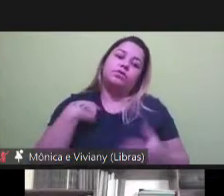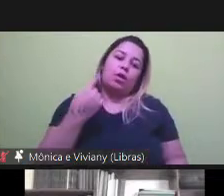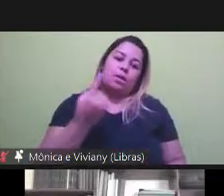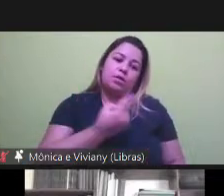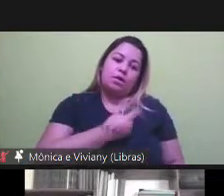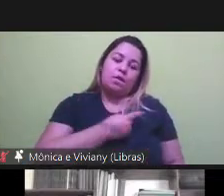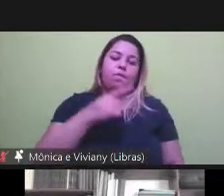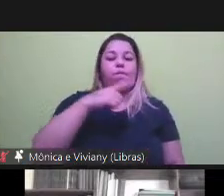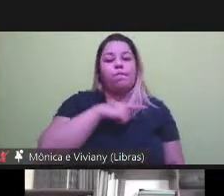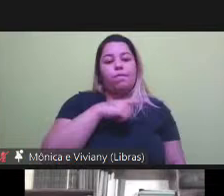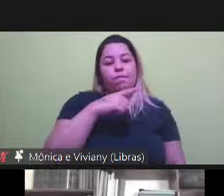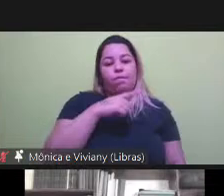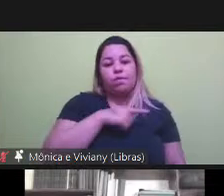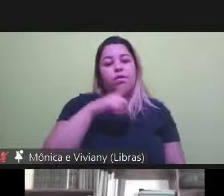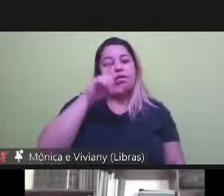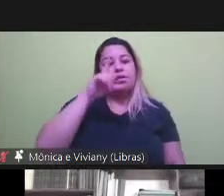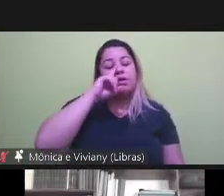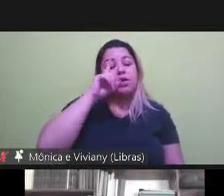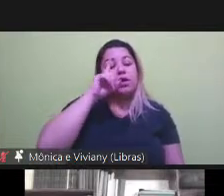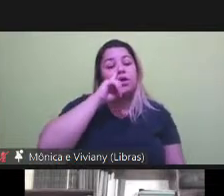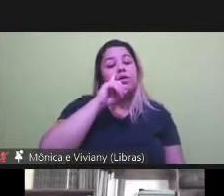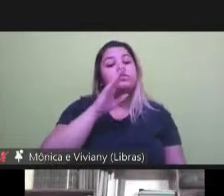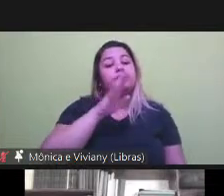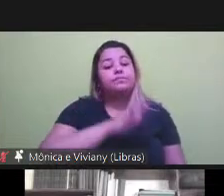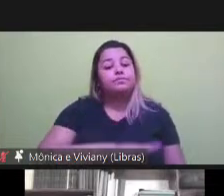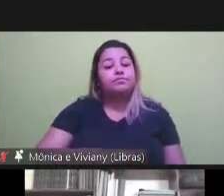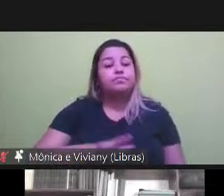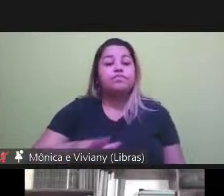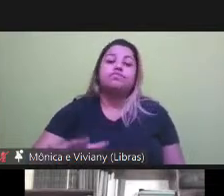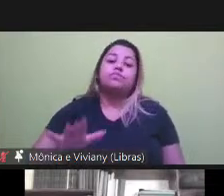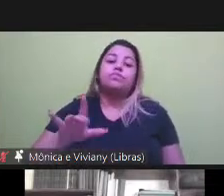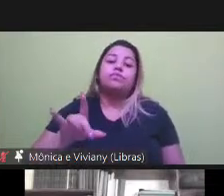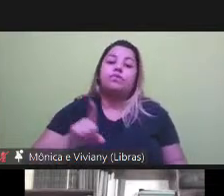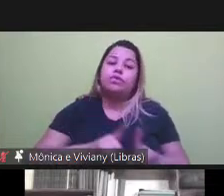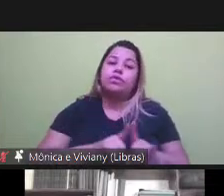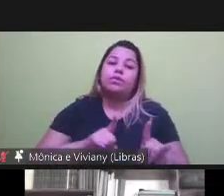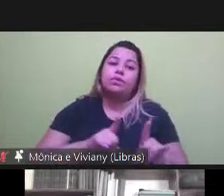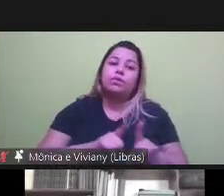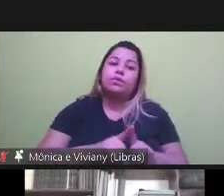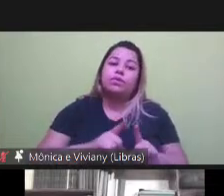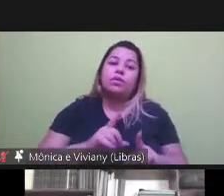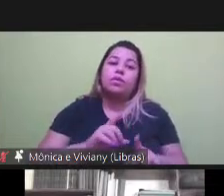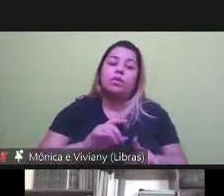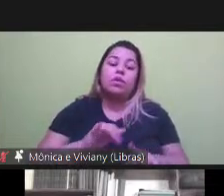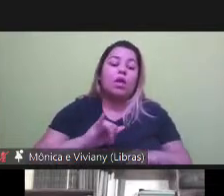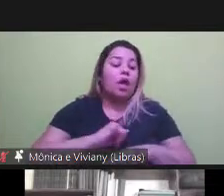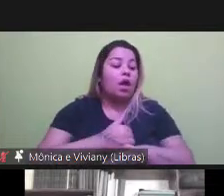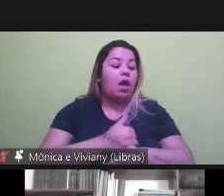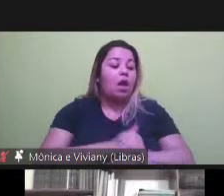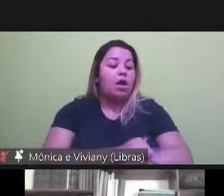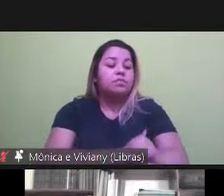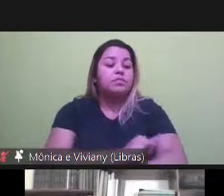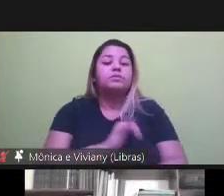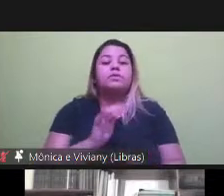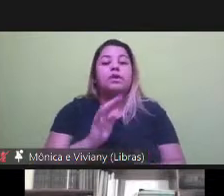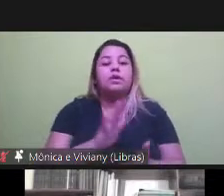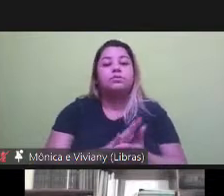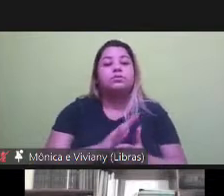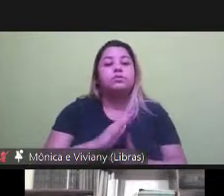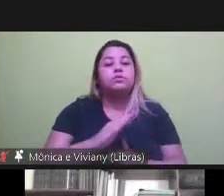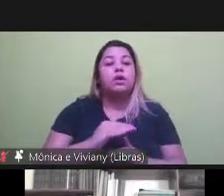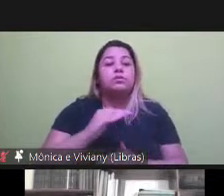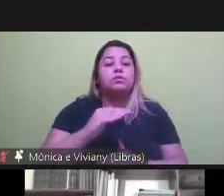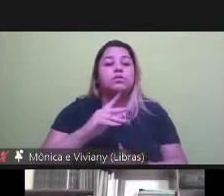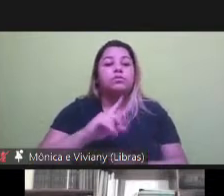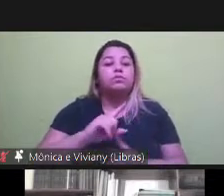this was a risk population, a population of risks, and kids that were obese and had overweight as well. And the adult